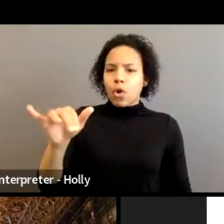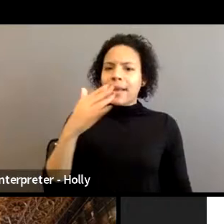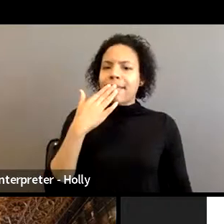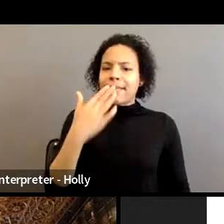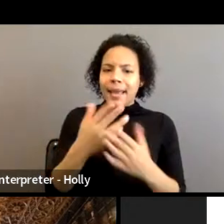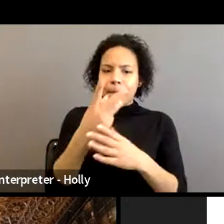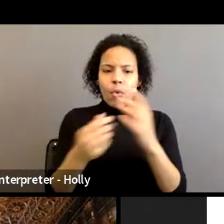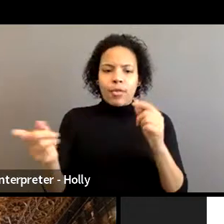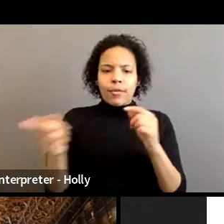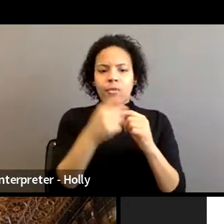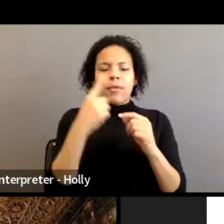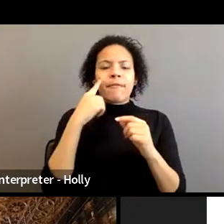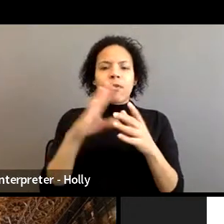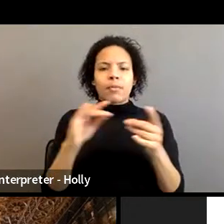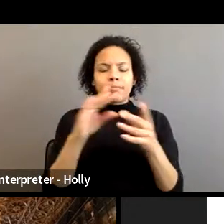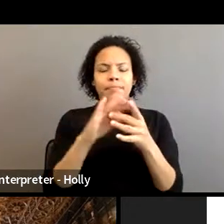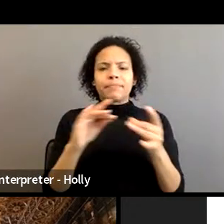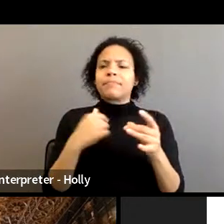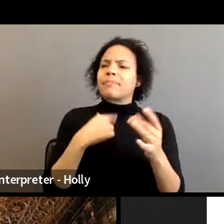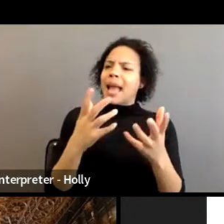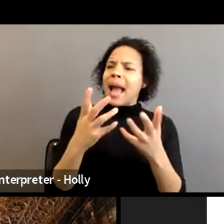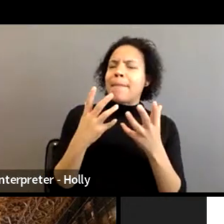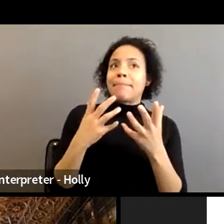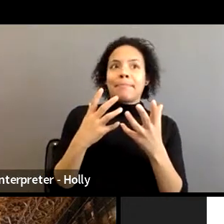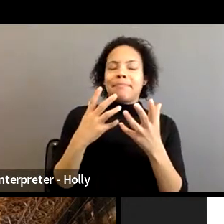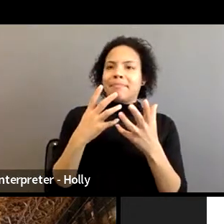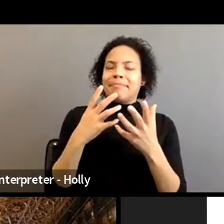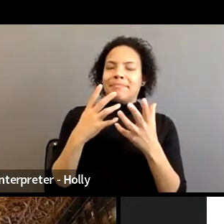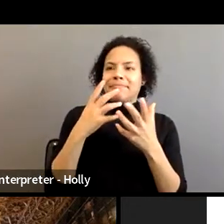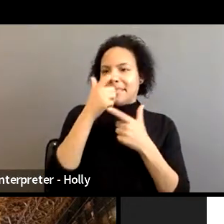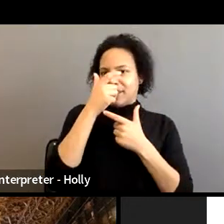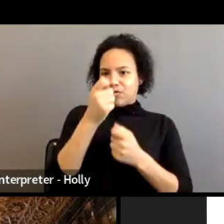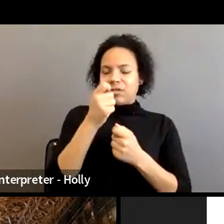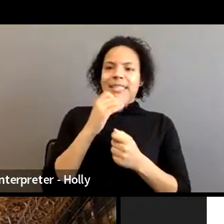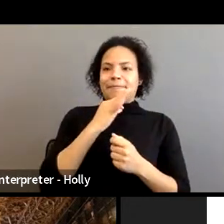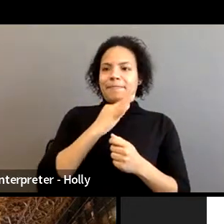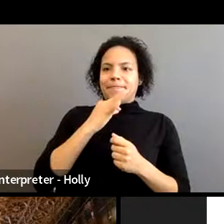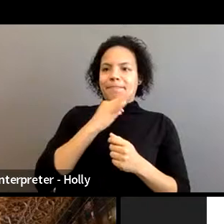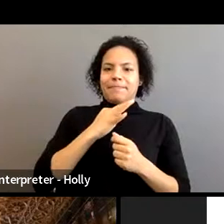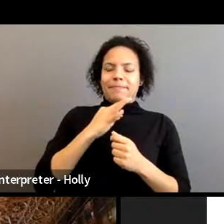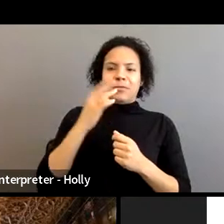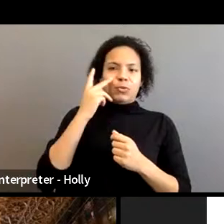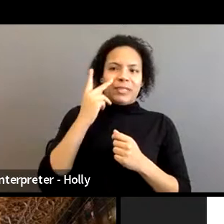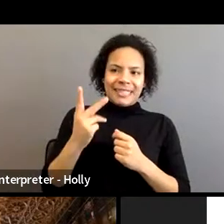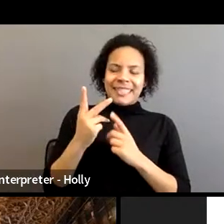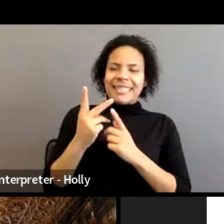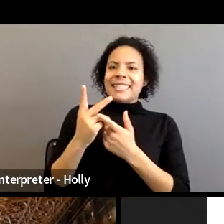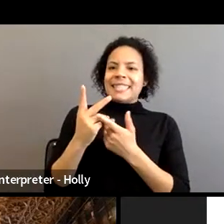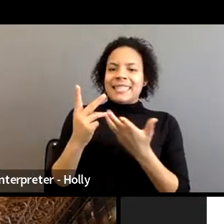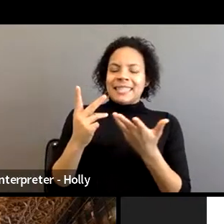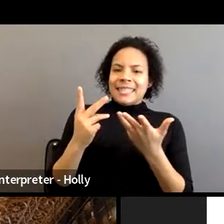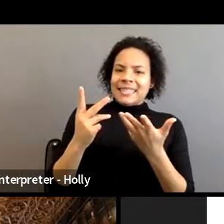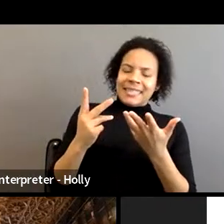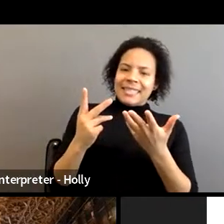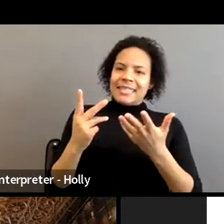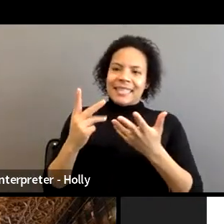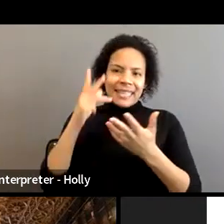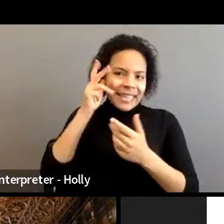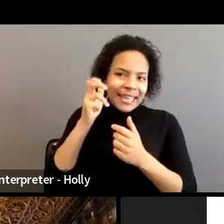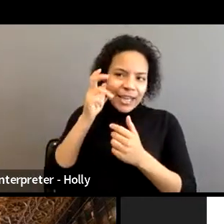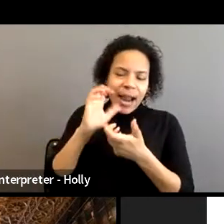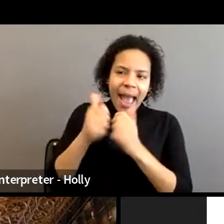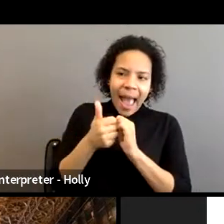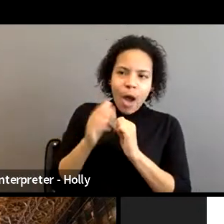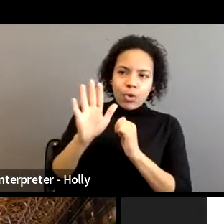of of your connection with the BSU space in your high school, how you have treasured